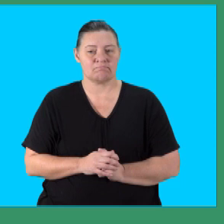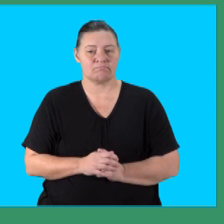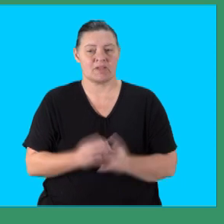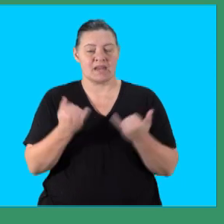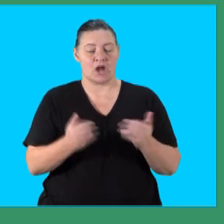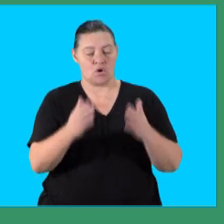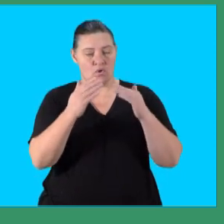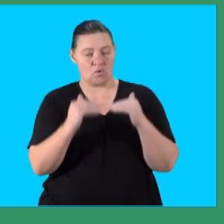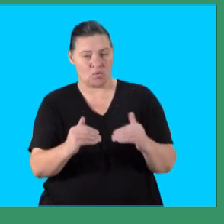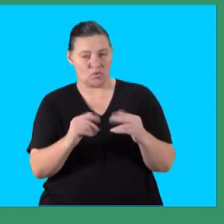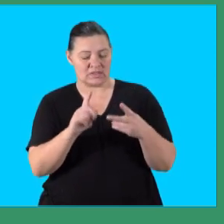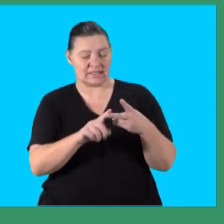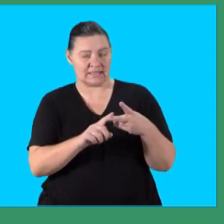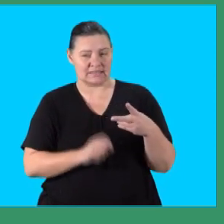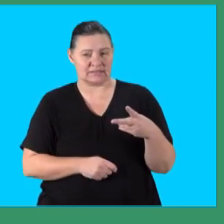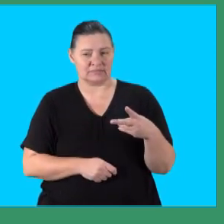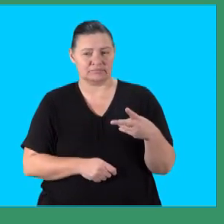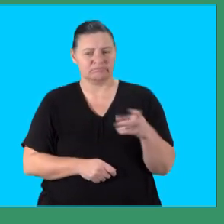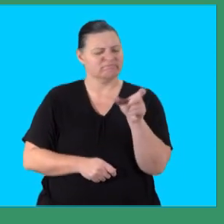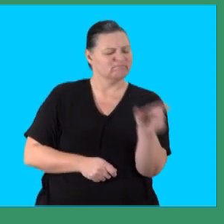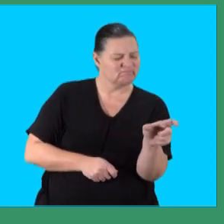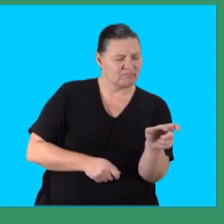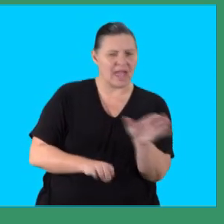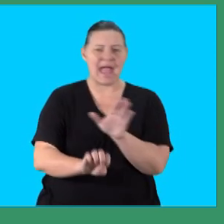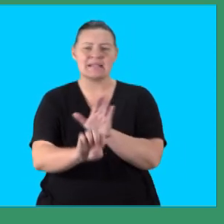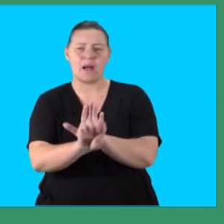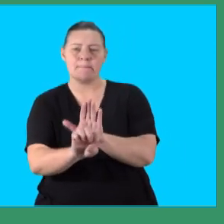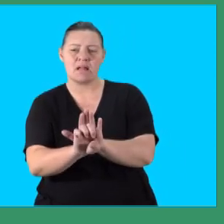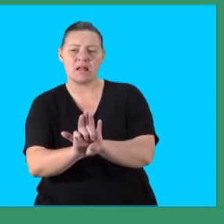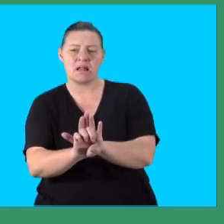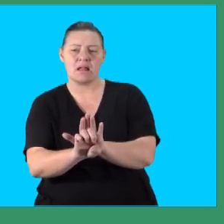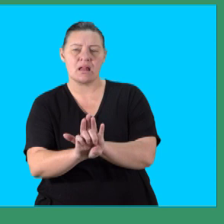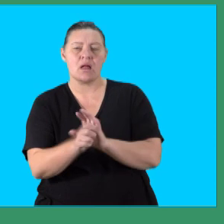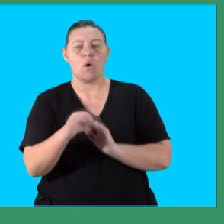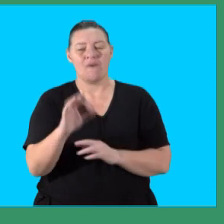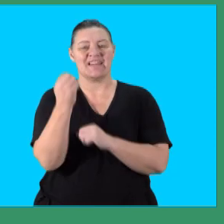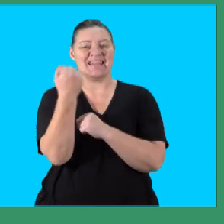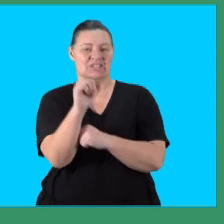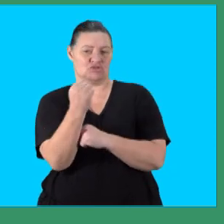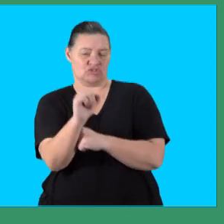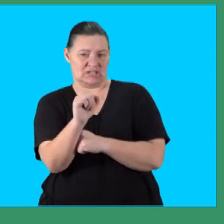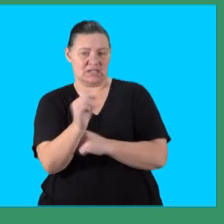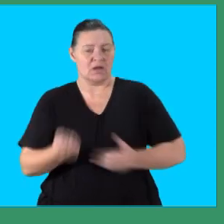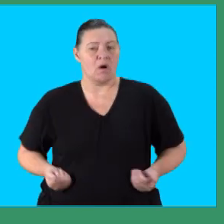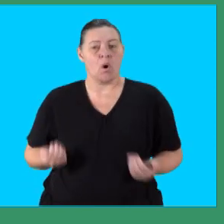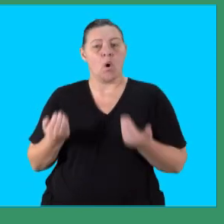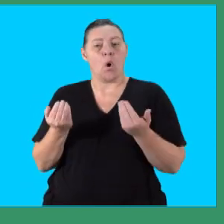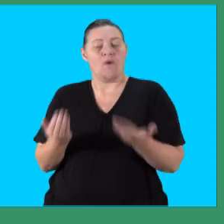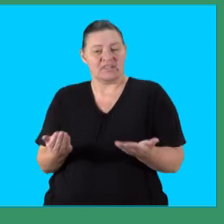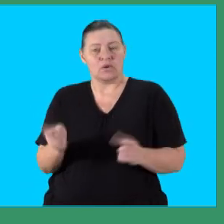Now, let's move on to the second question. Is an example of an industry that